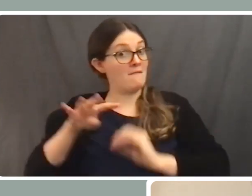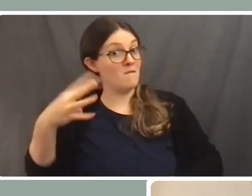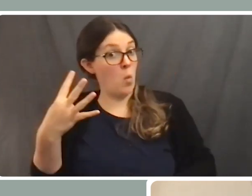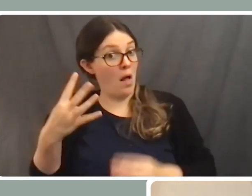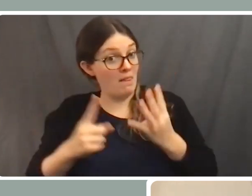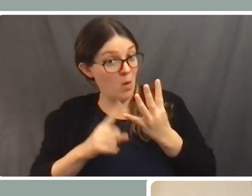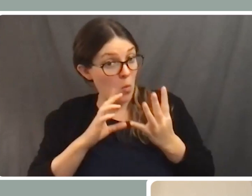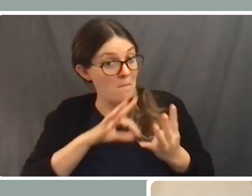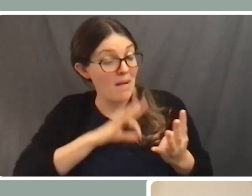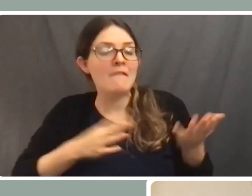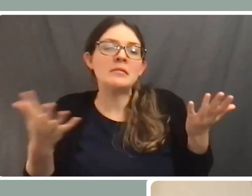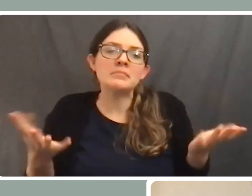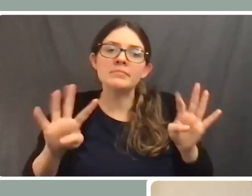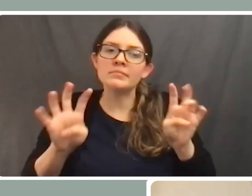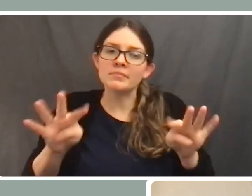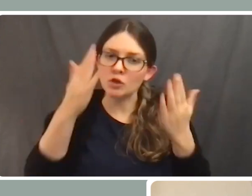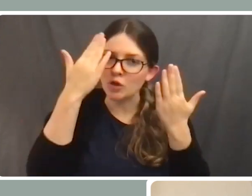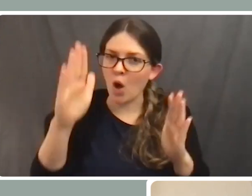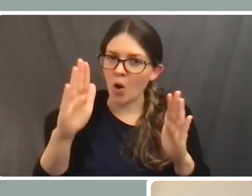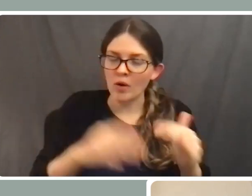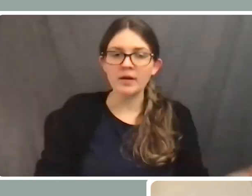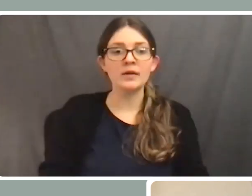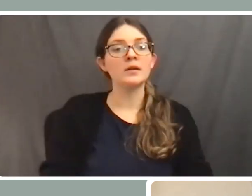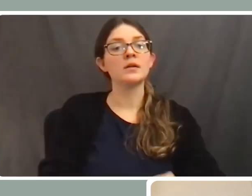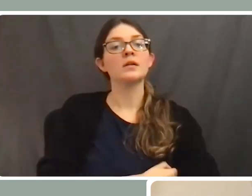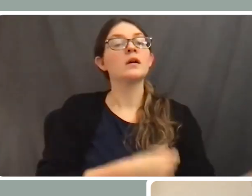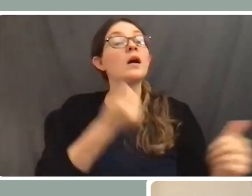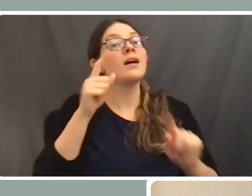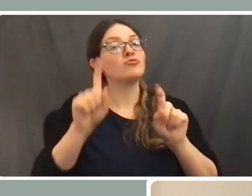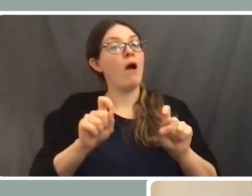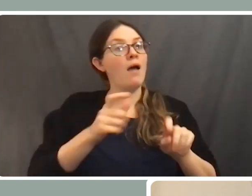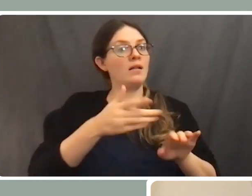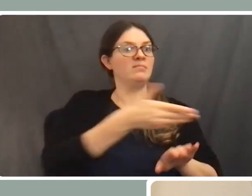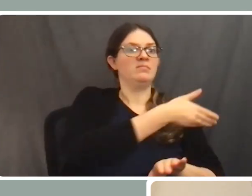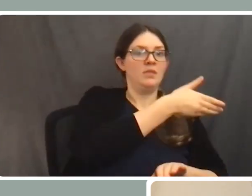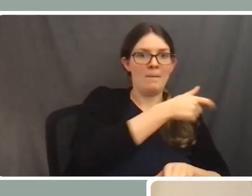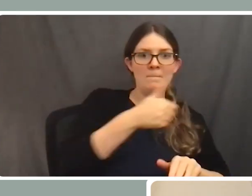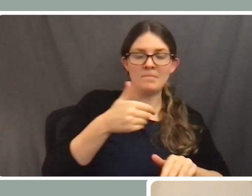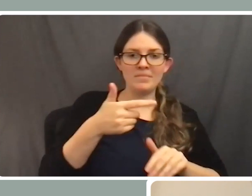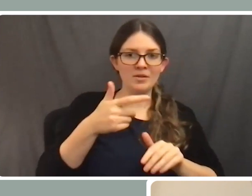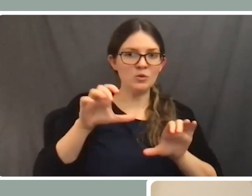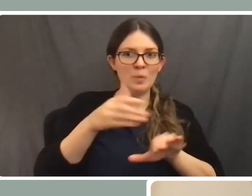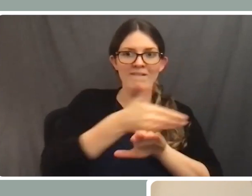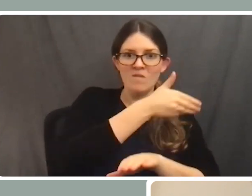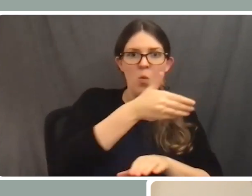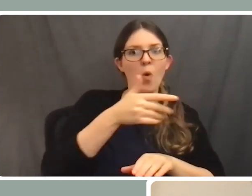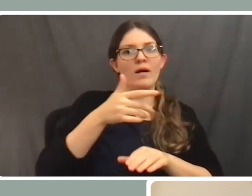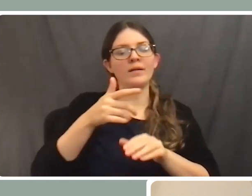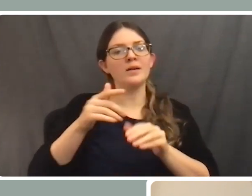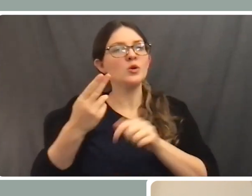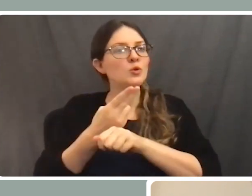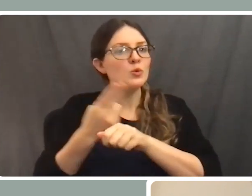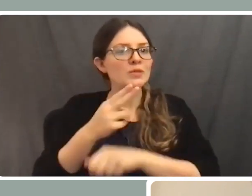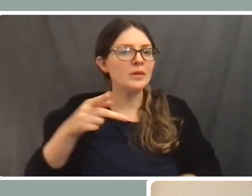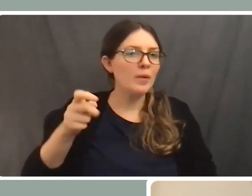add anything in that case. That's just because the trial was done before those additional drugs were part of the standard. So